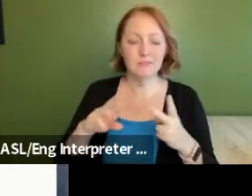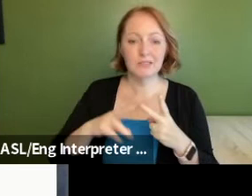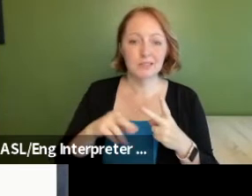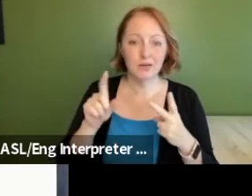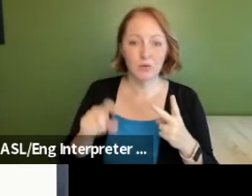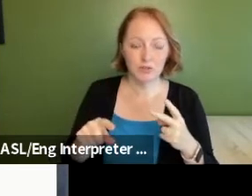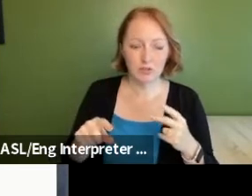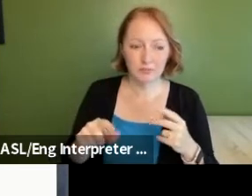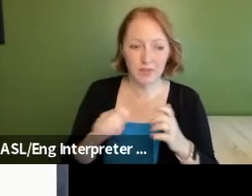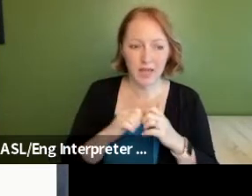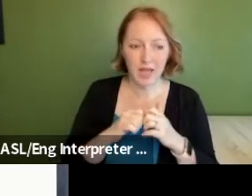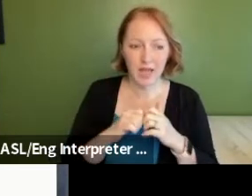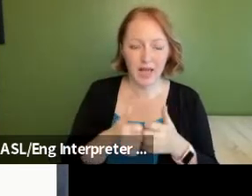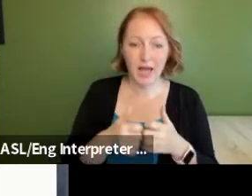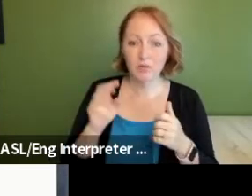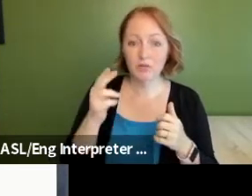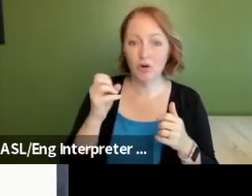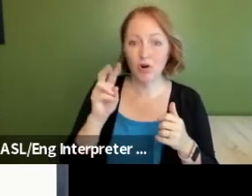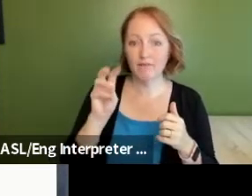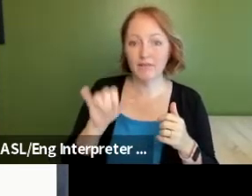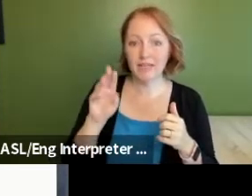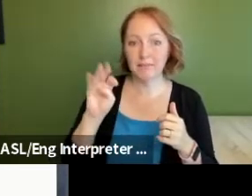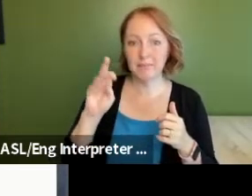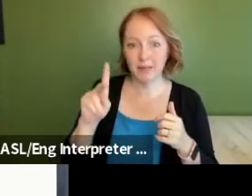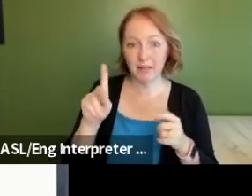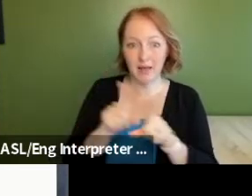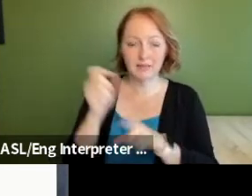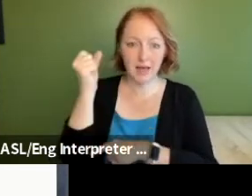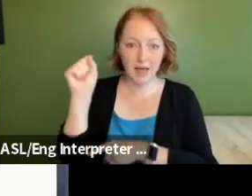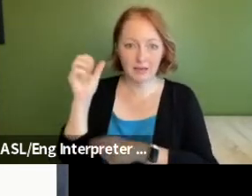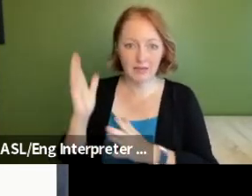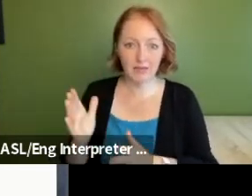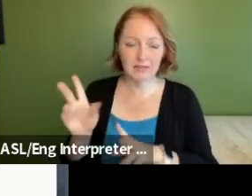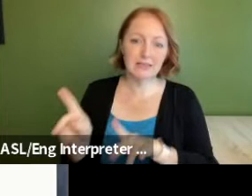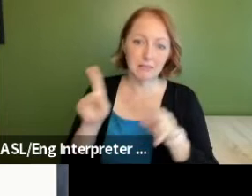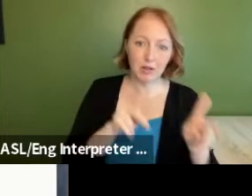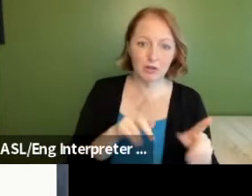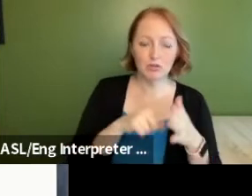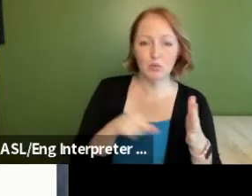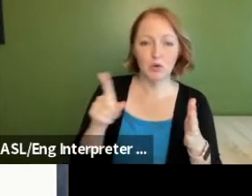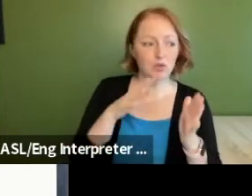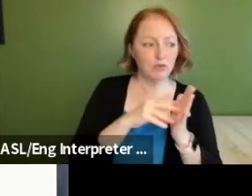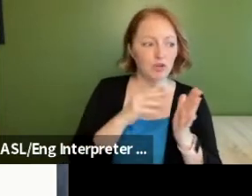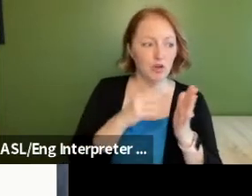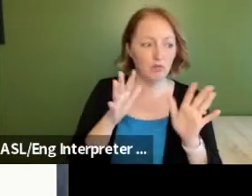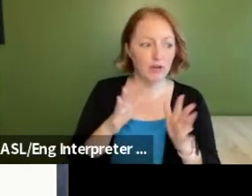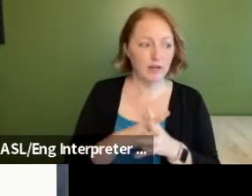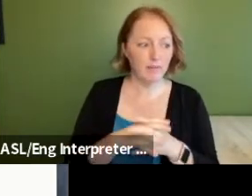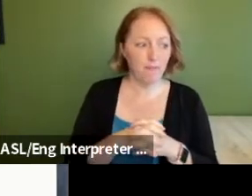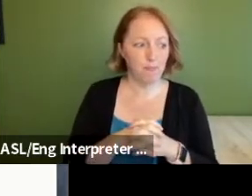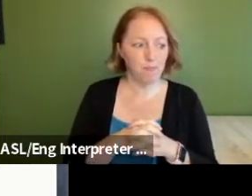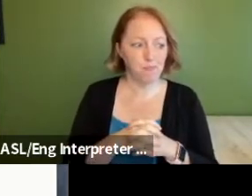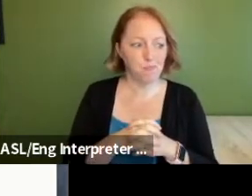question, how is Harvey Milk as an activist similar to the ones we already learned about? So I'm just